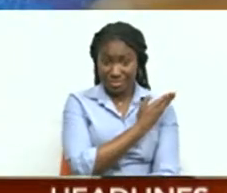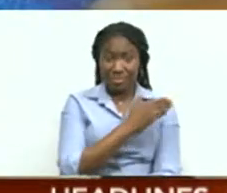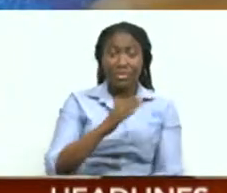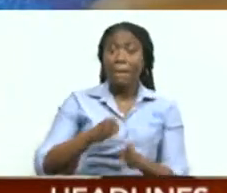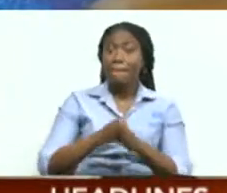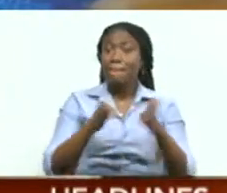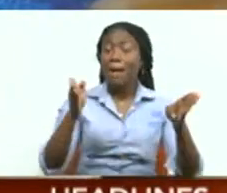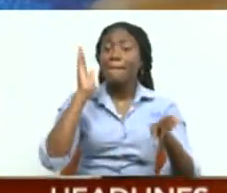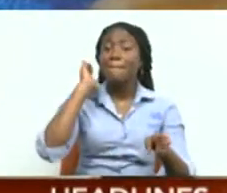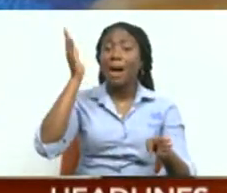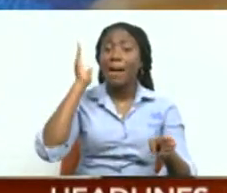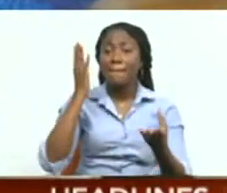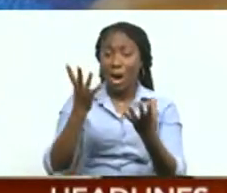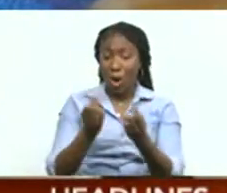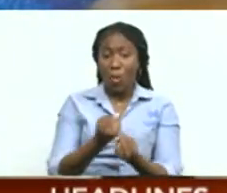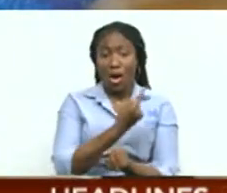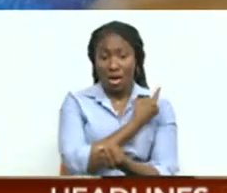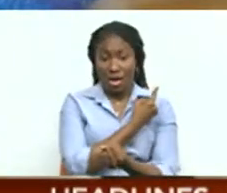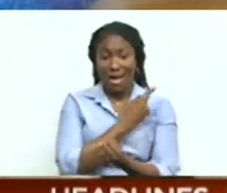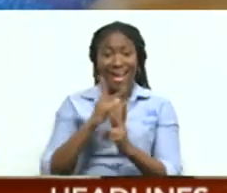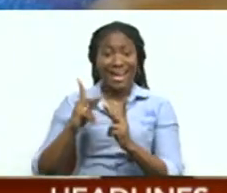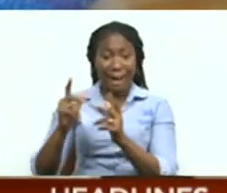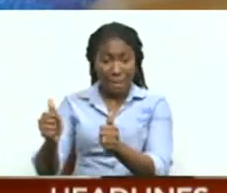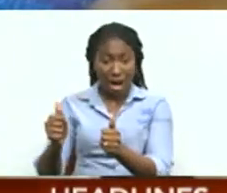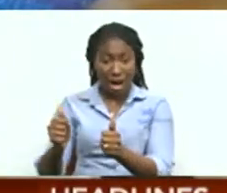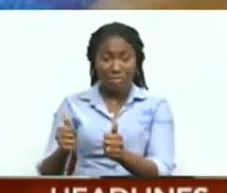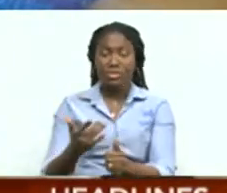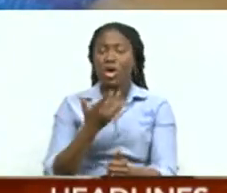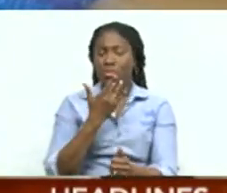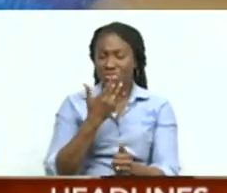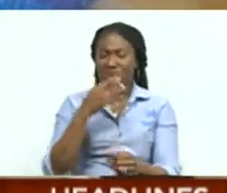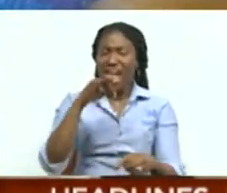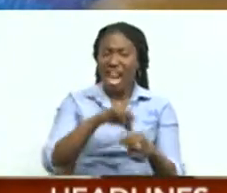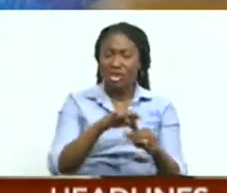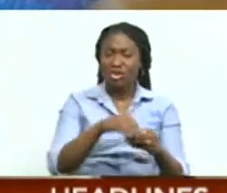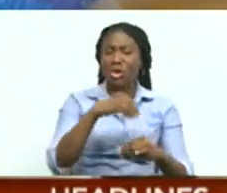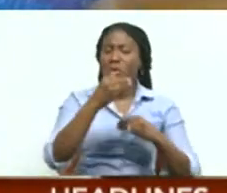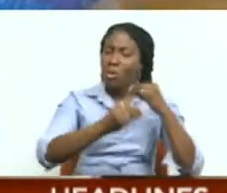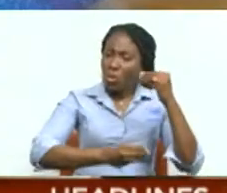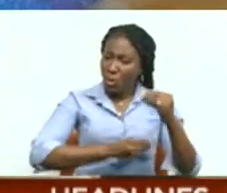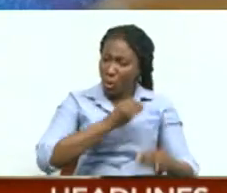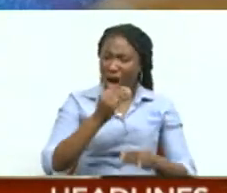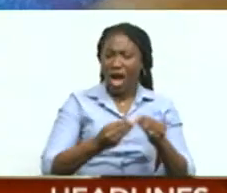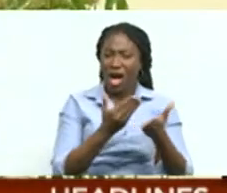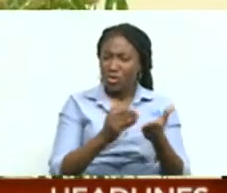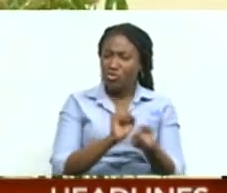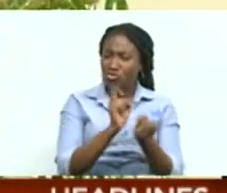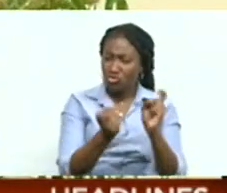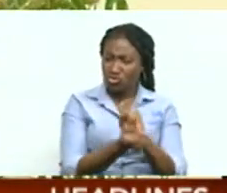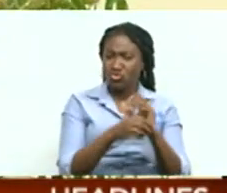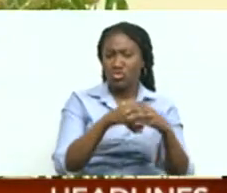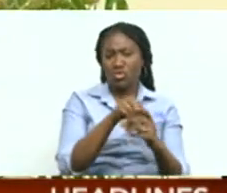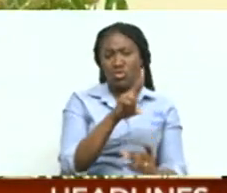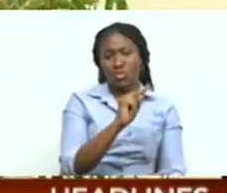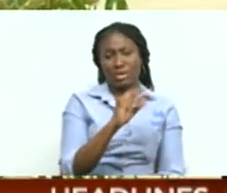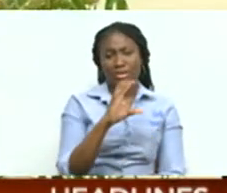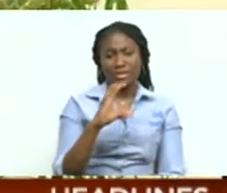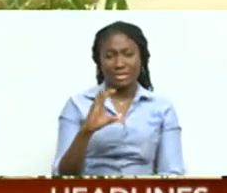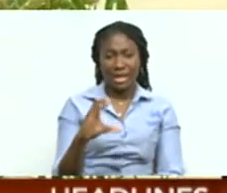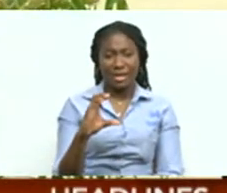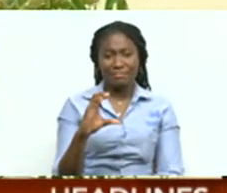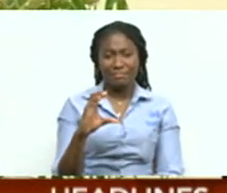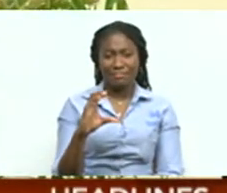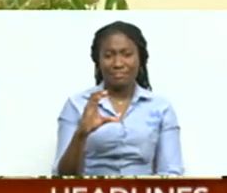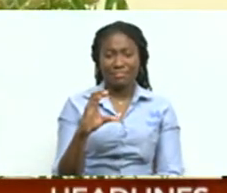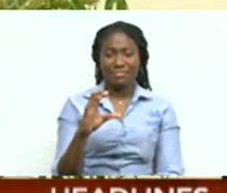demanded that opposition leader Kamla Prasad Bisesa call an internal election to refresh the party. Otherwise, the UNC will